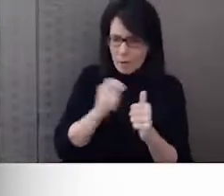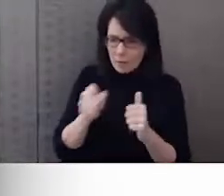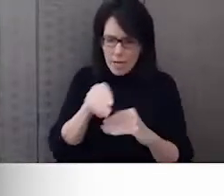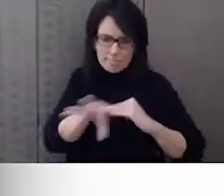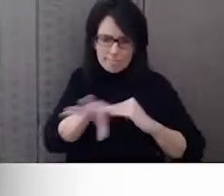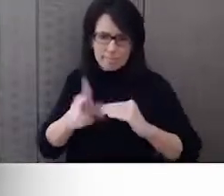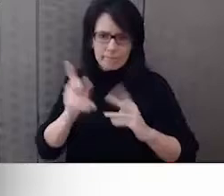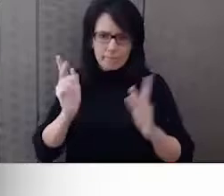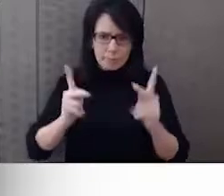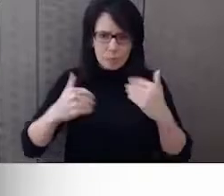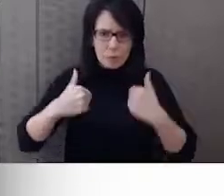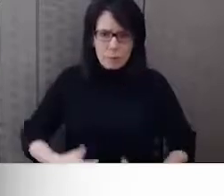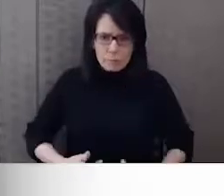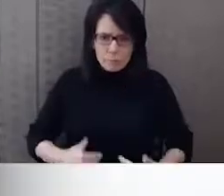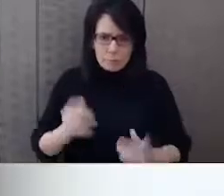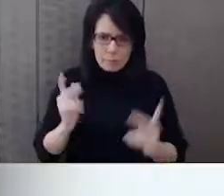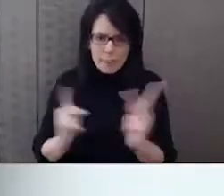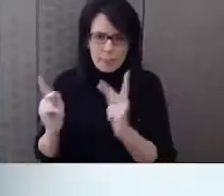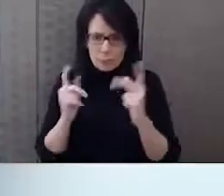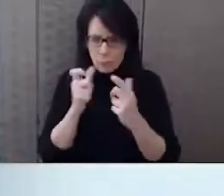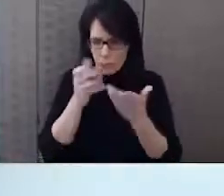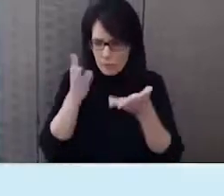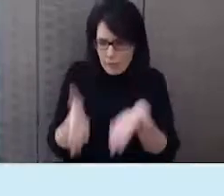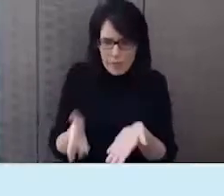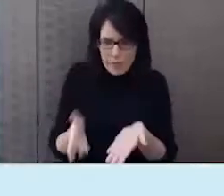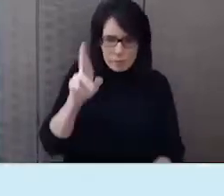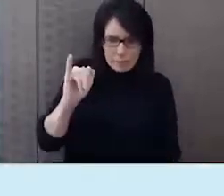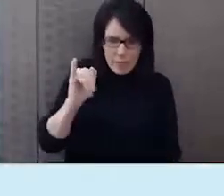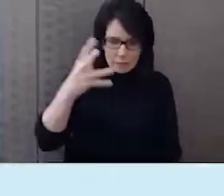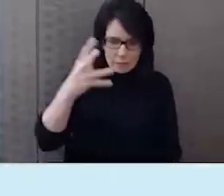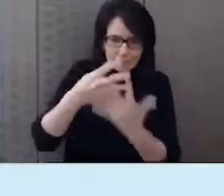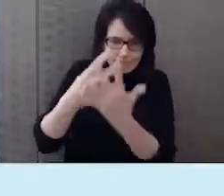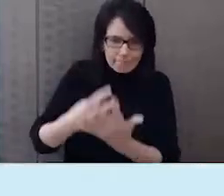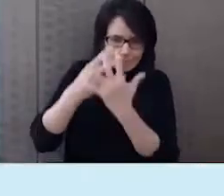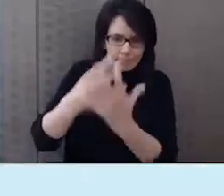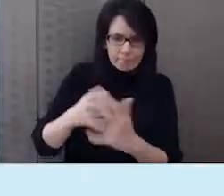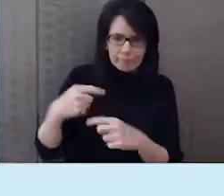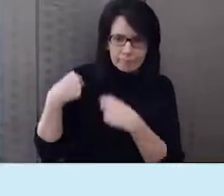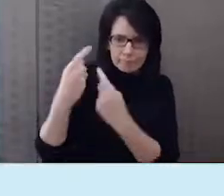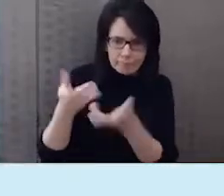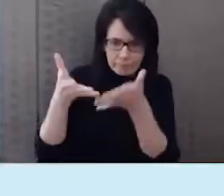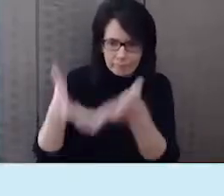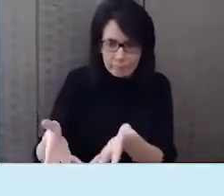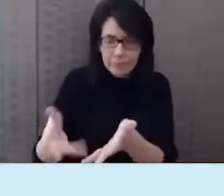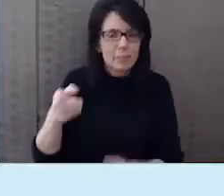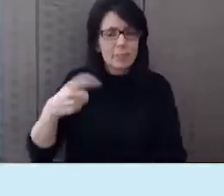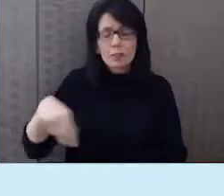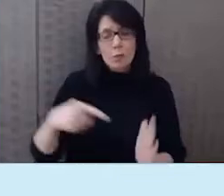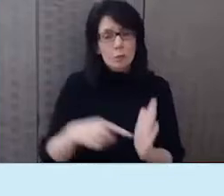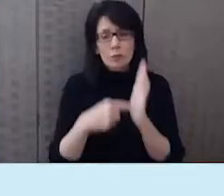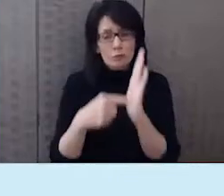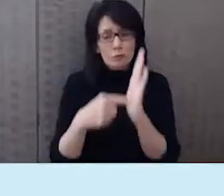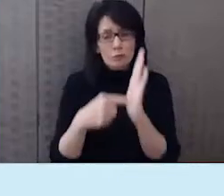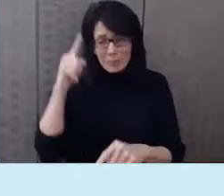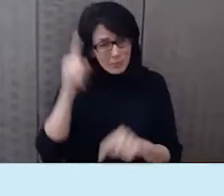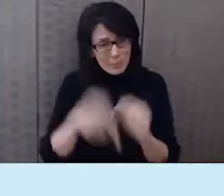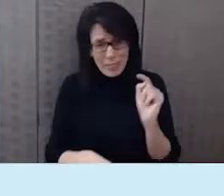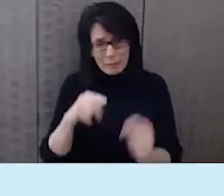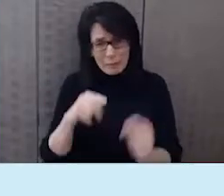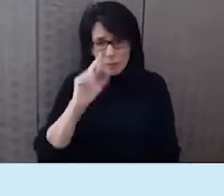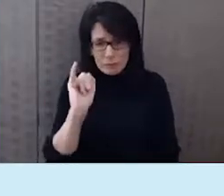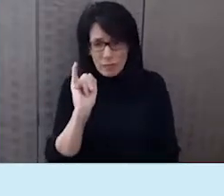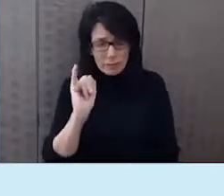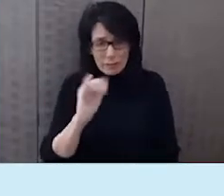were subject to being on Rikers Island physically. What they wanted to see was that Rikers Island could never be used for detention or